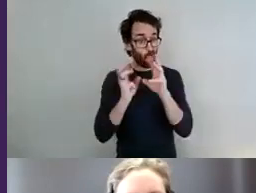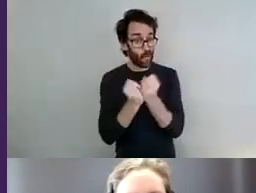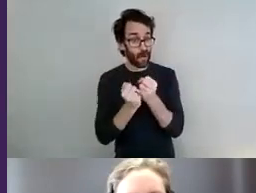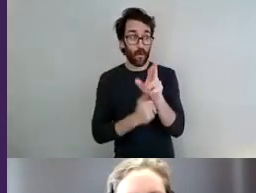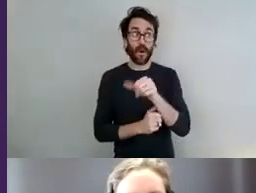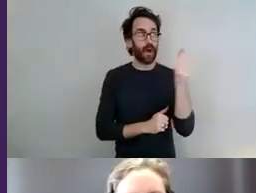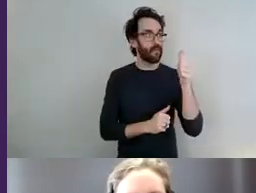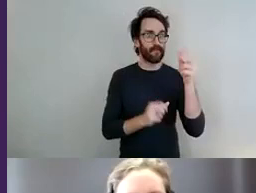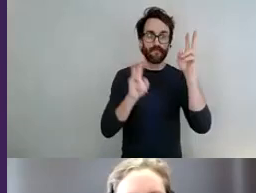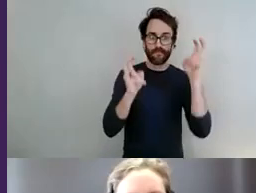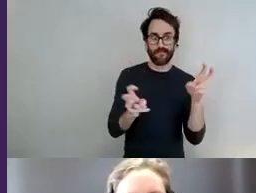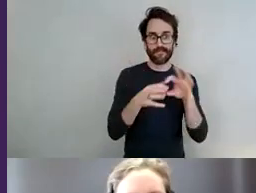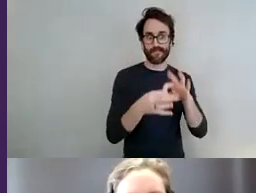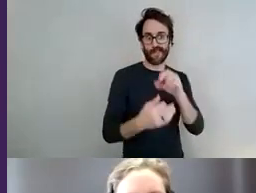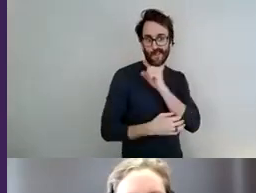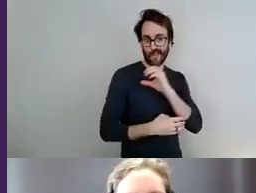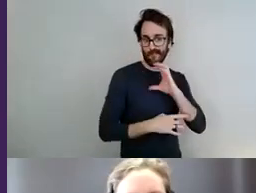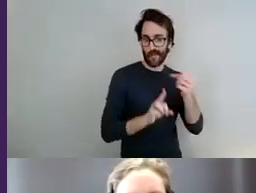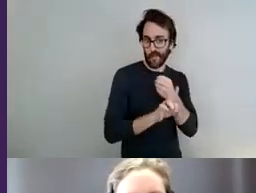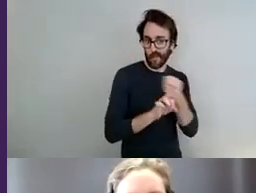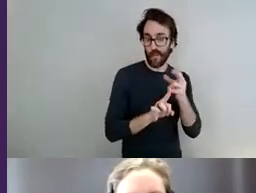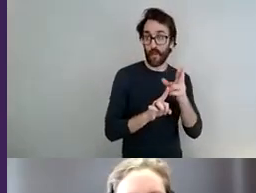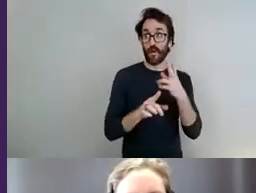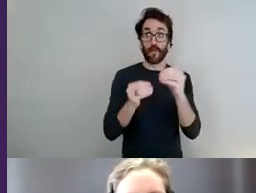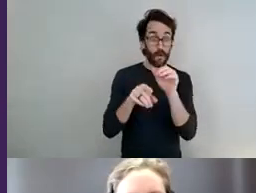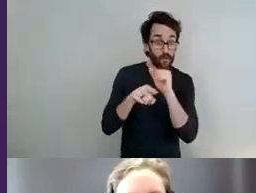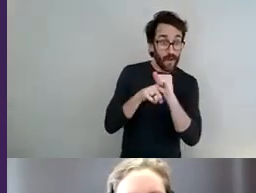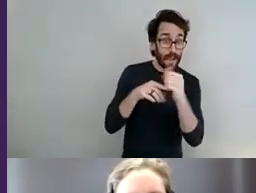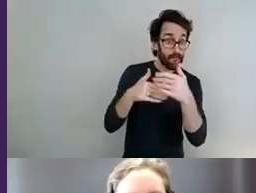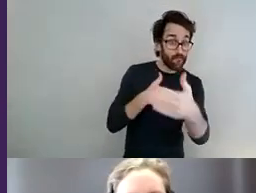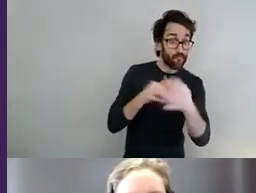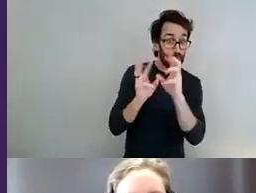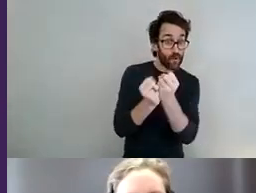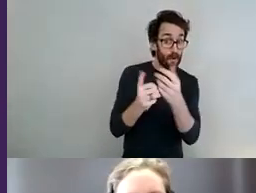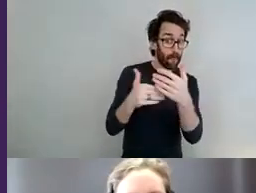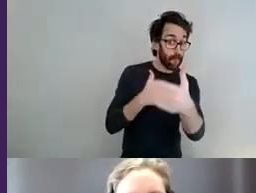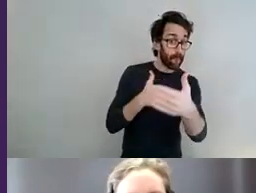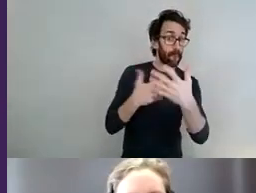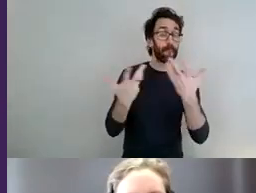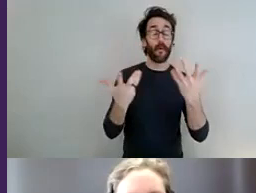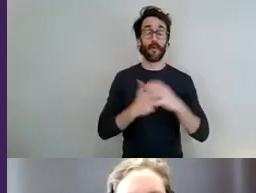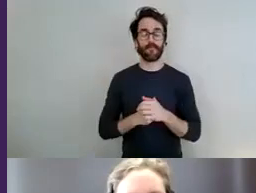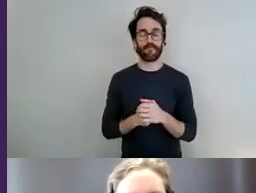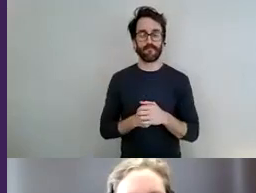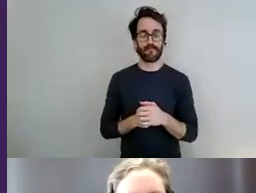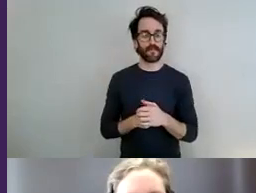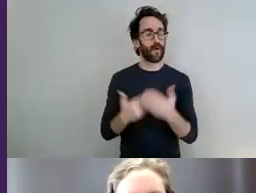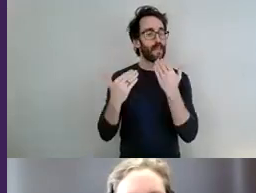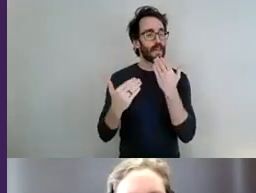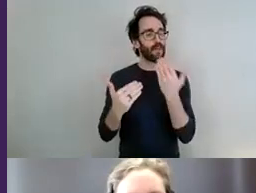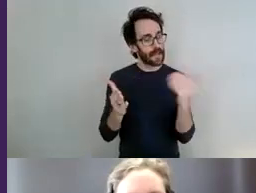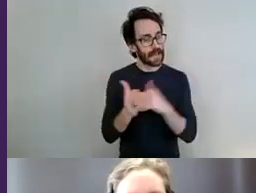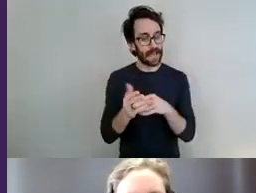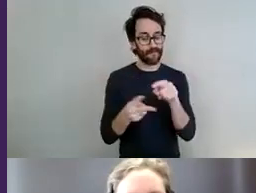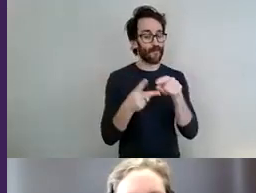anything around elder abuse, or we want a training session. We'd be more than pleased to do that as well. So thank you again to our